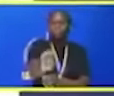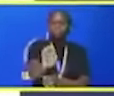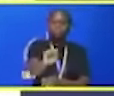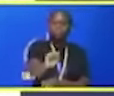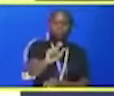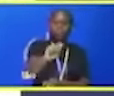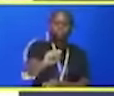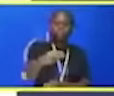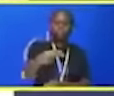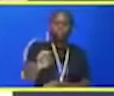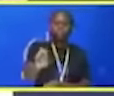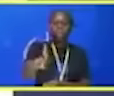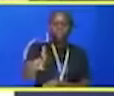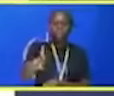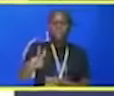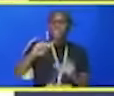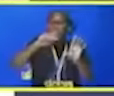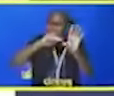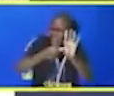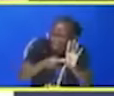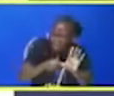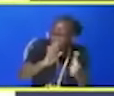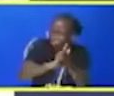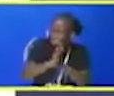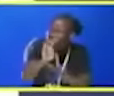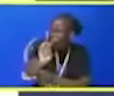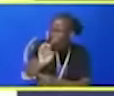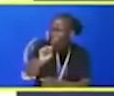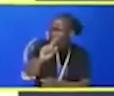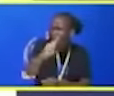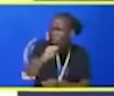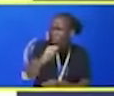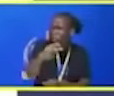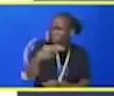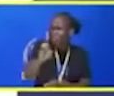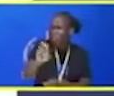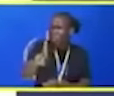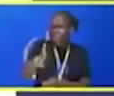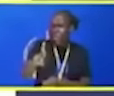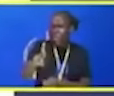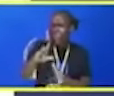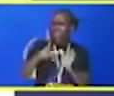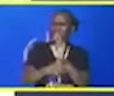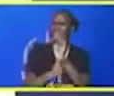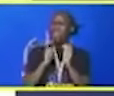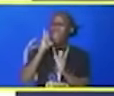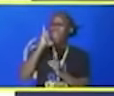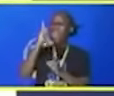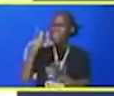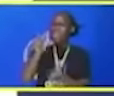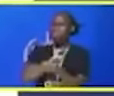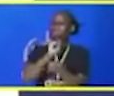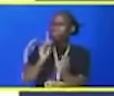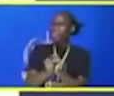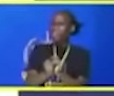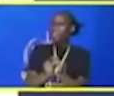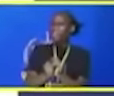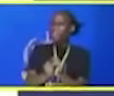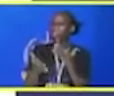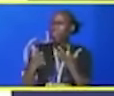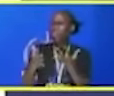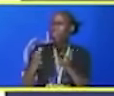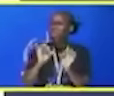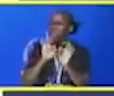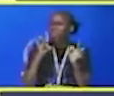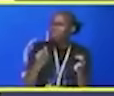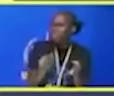of a sudden, I came from a family of, you know, no nobility, no notoriety, but God, what is this thing you